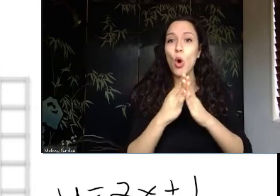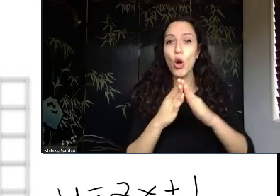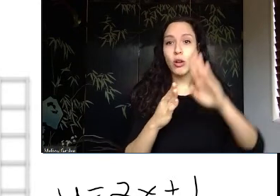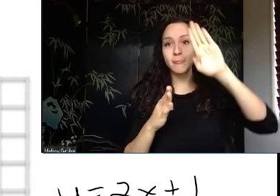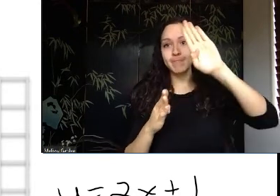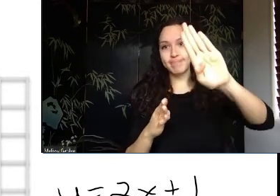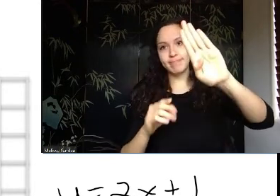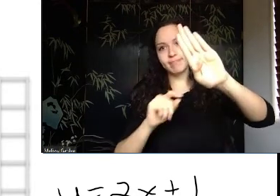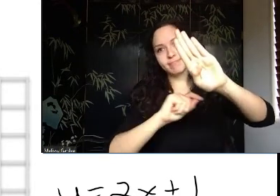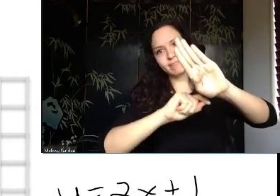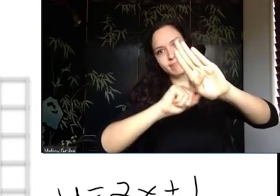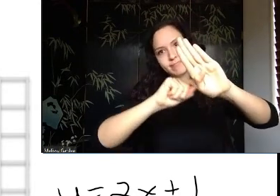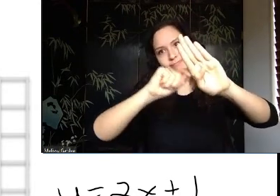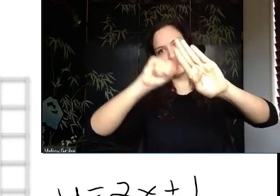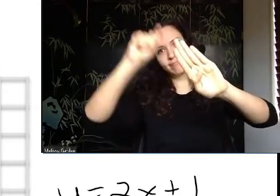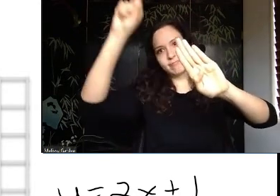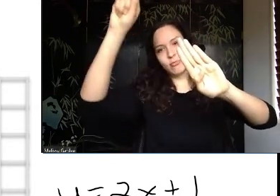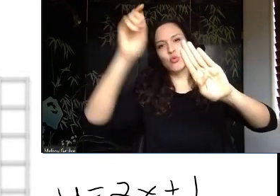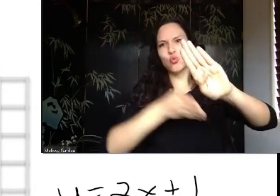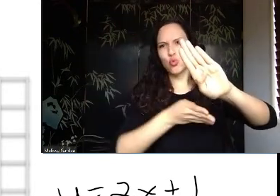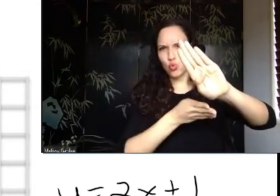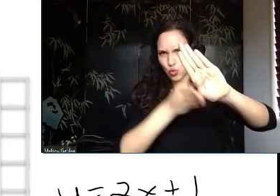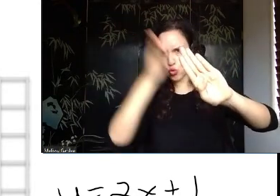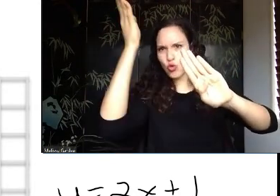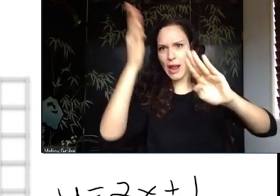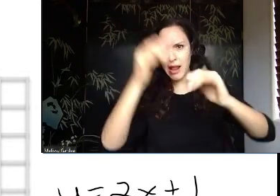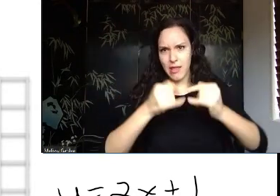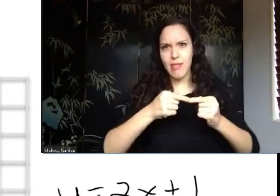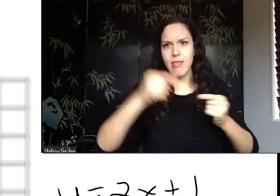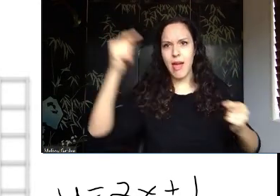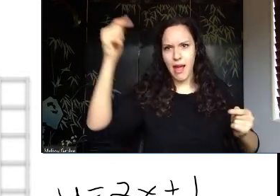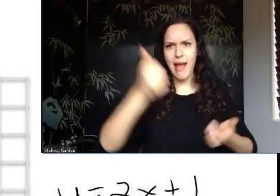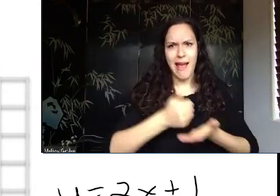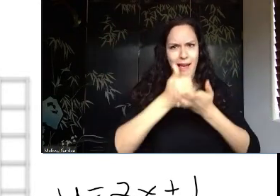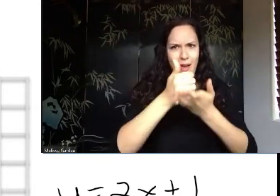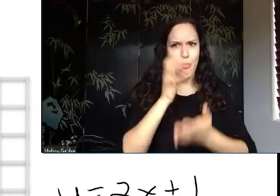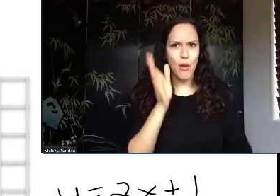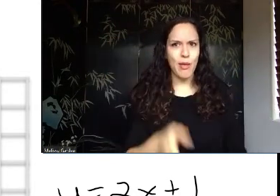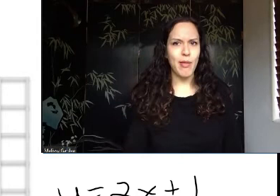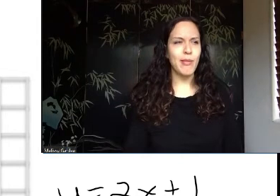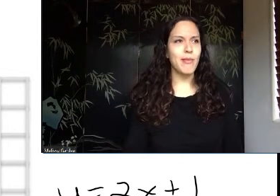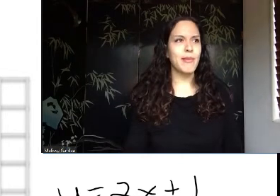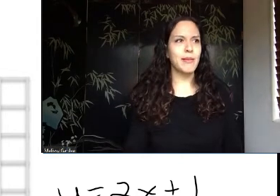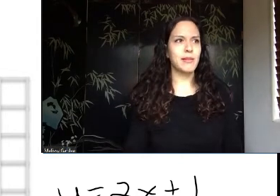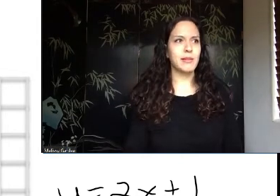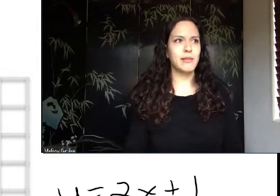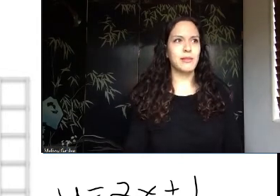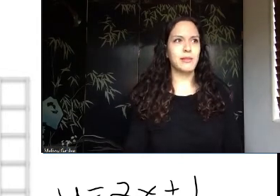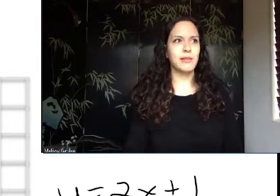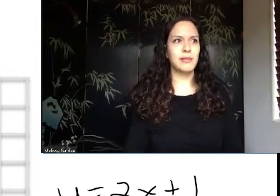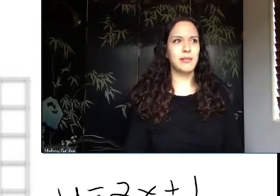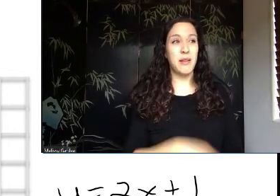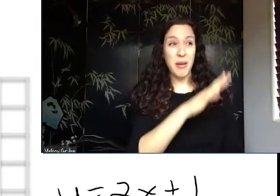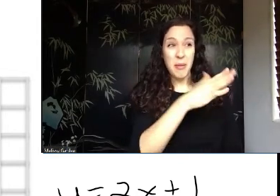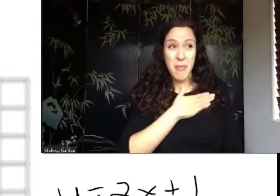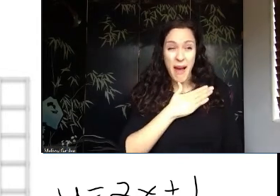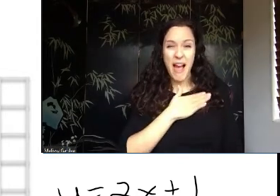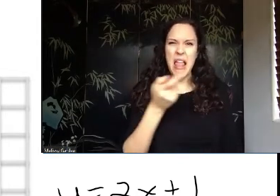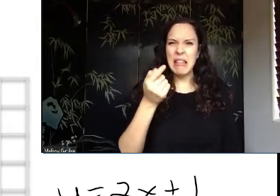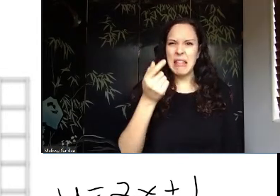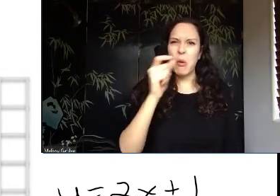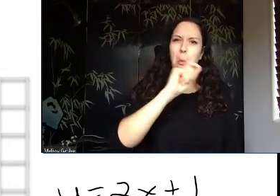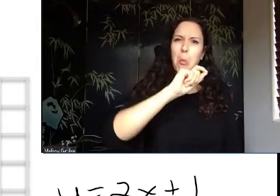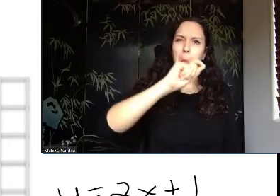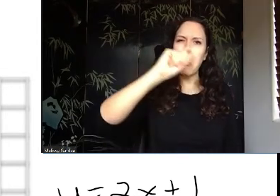or a book nearby, that can really help make a straight line. Okay. If it's a little wobbly, like as you can tell, mine's a little